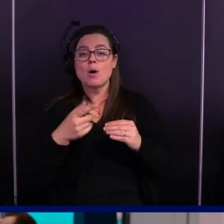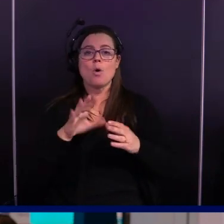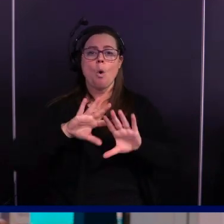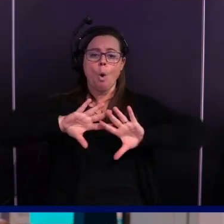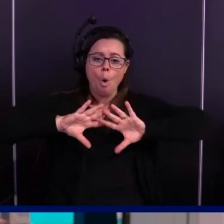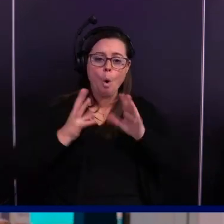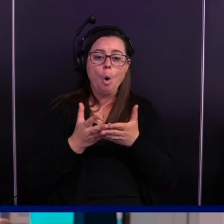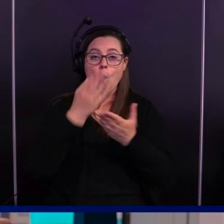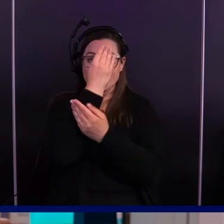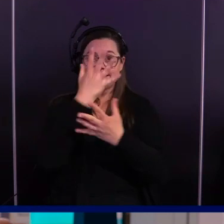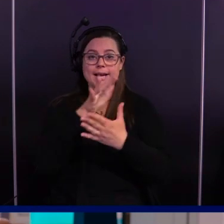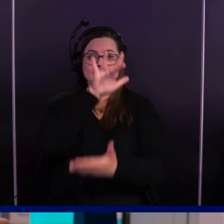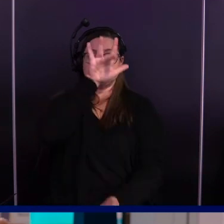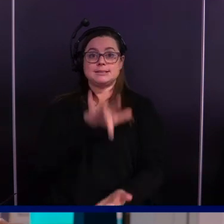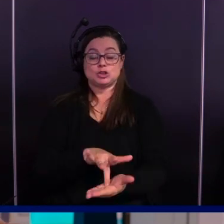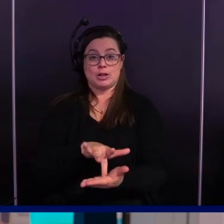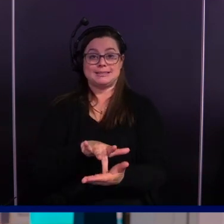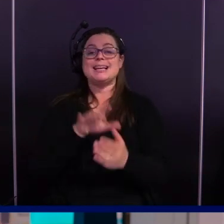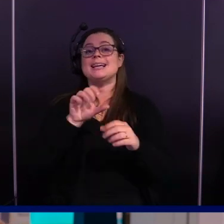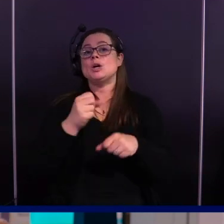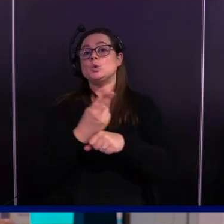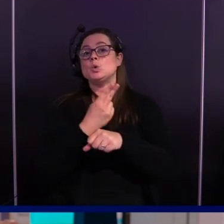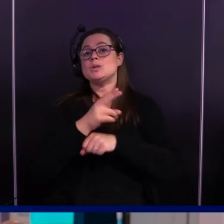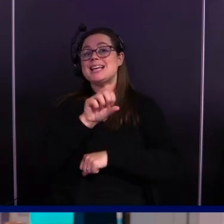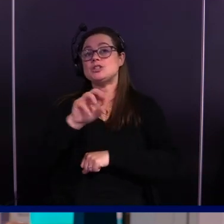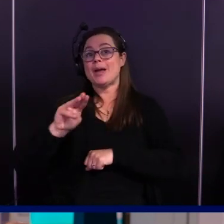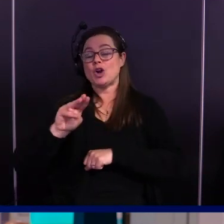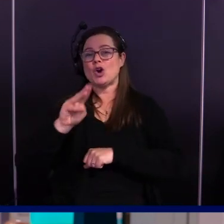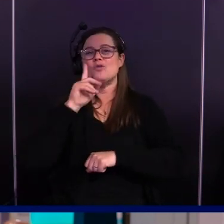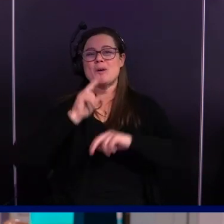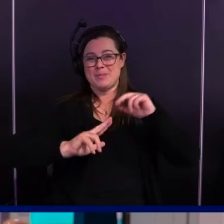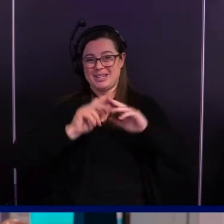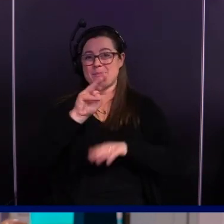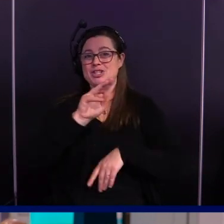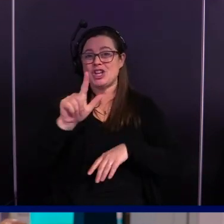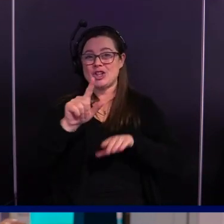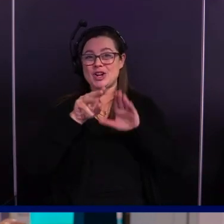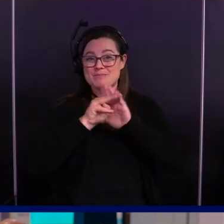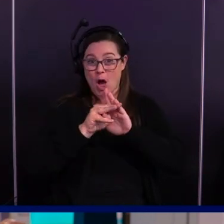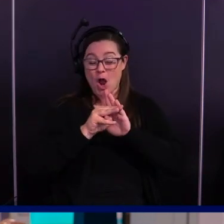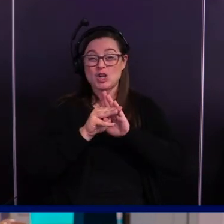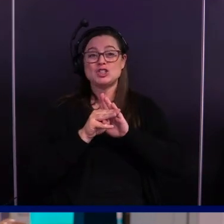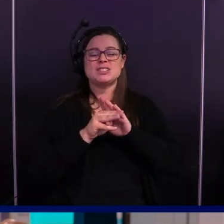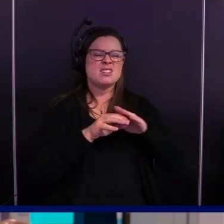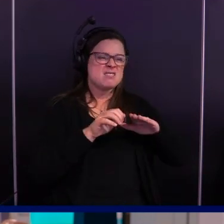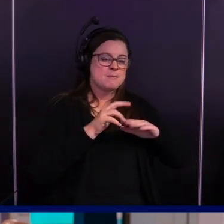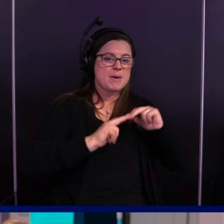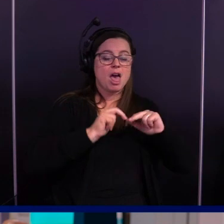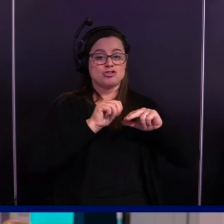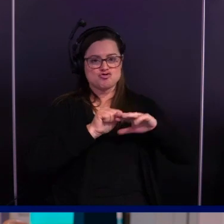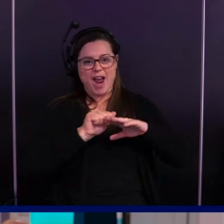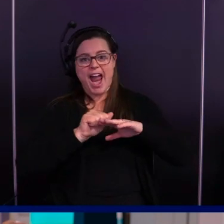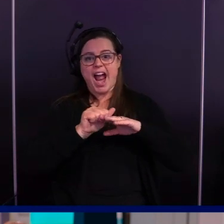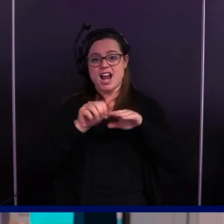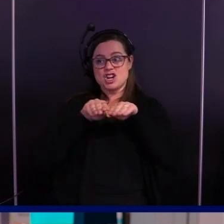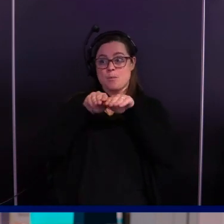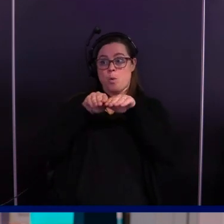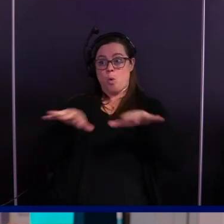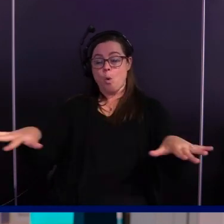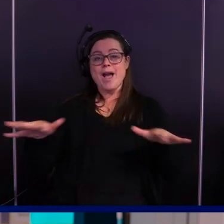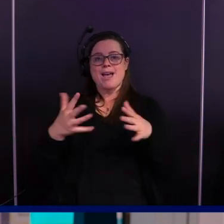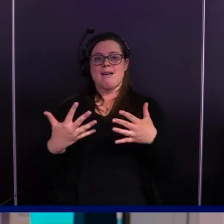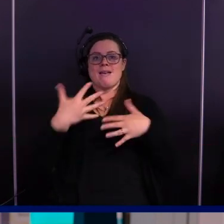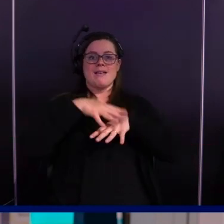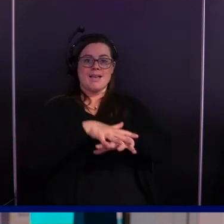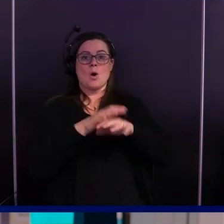is centralized, you can use SageMaker to build machine learning models, right from training, and then you can deploy it, and then you can integrate with